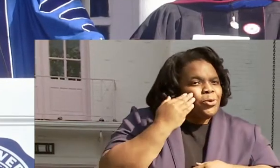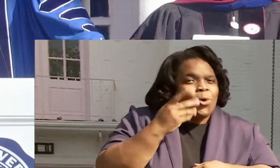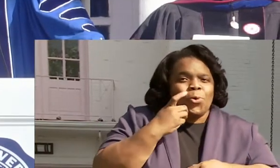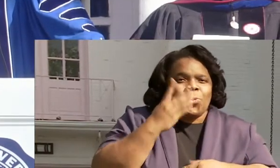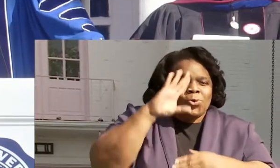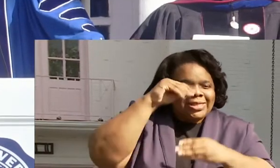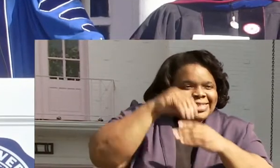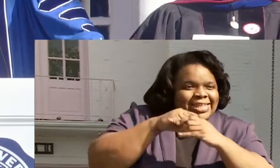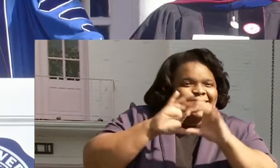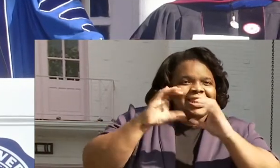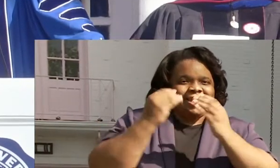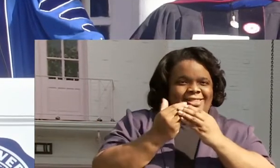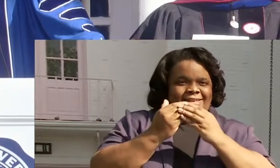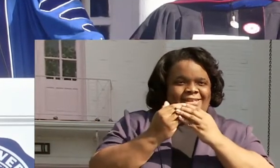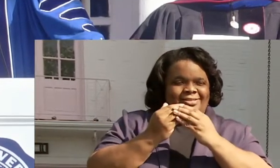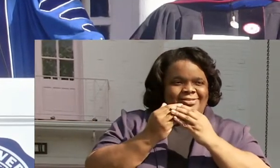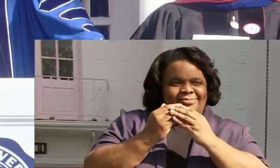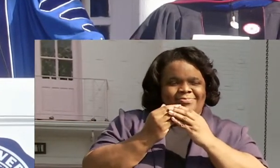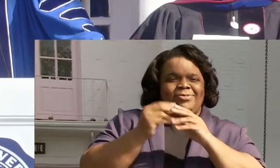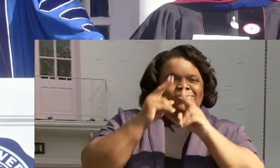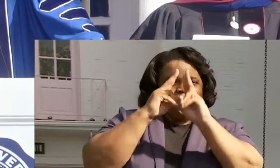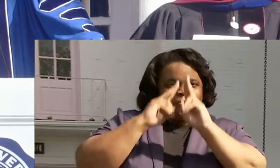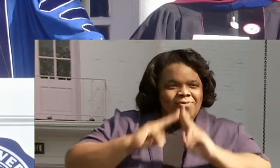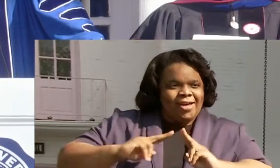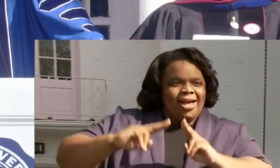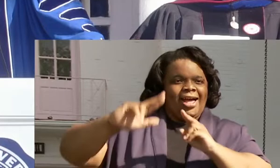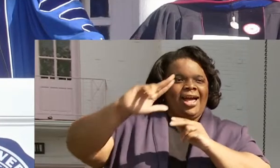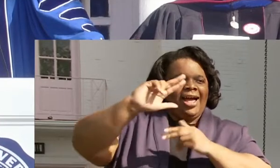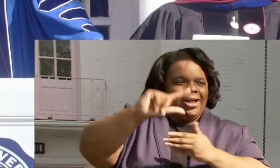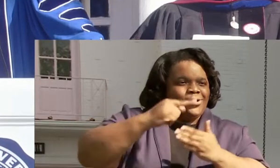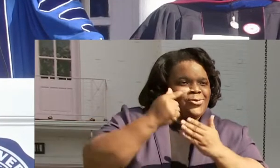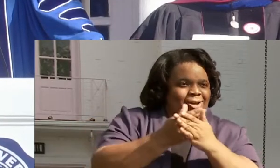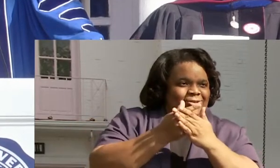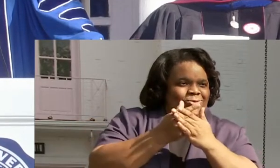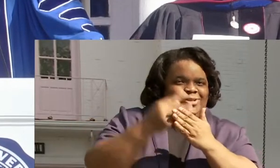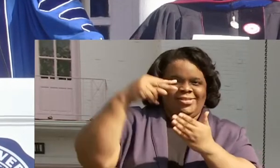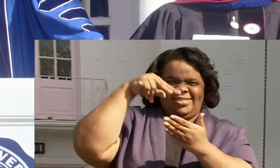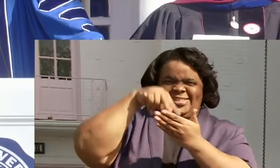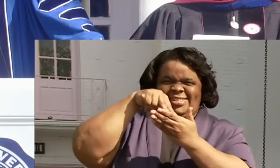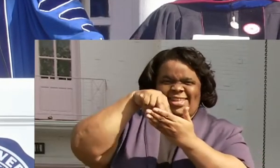for honor graduates, if you're graduating cum laude, please stand.